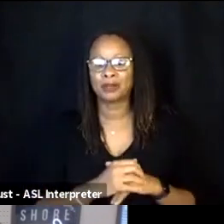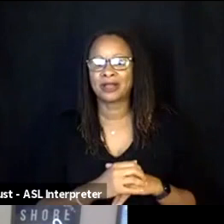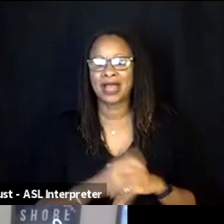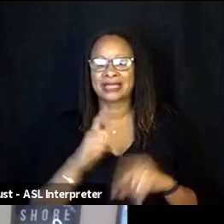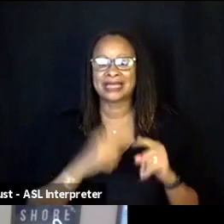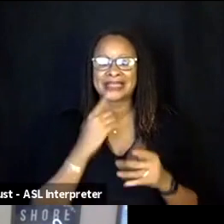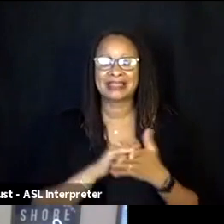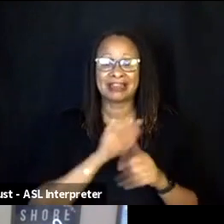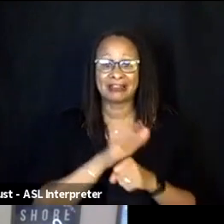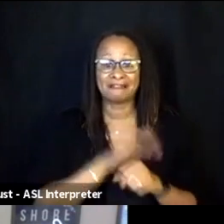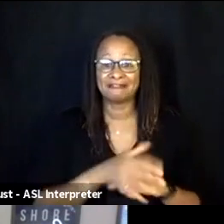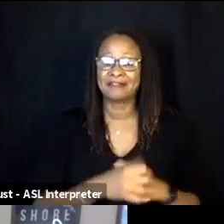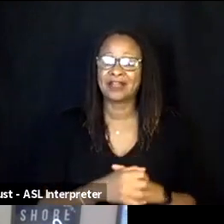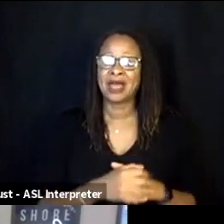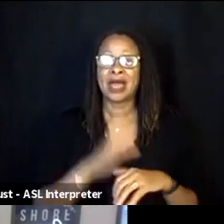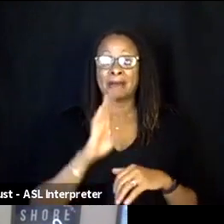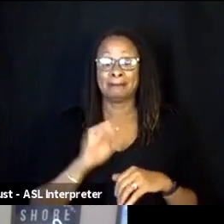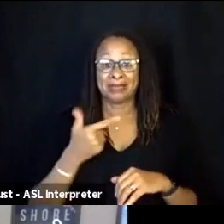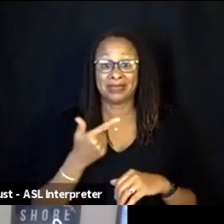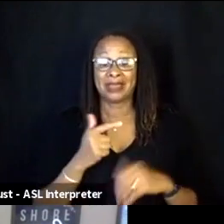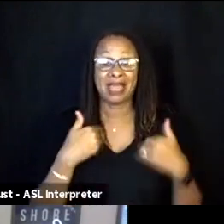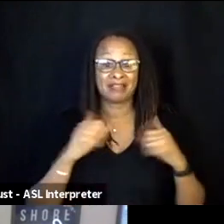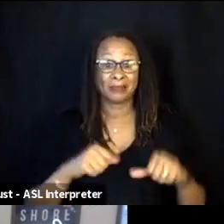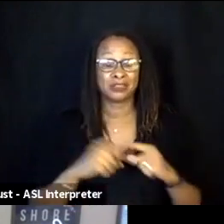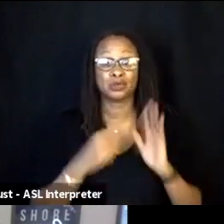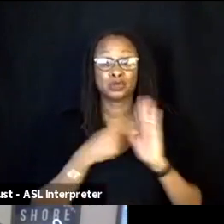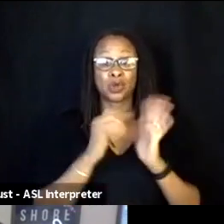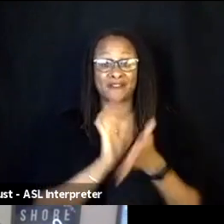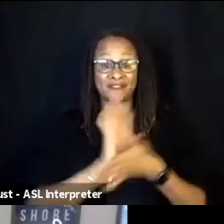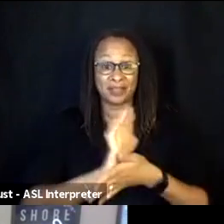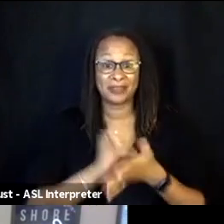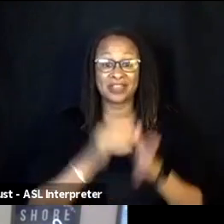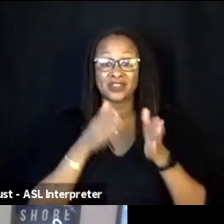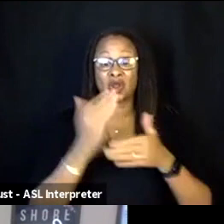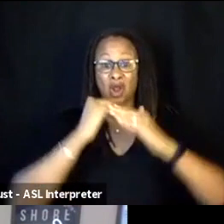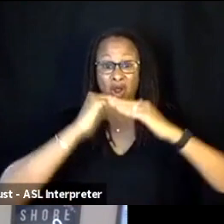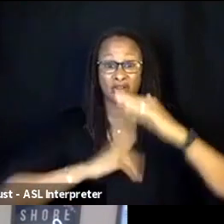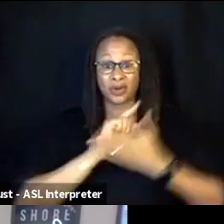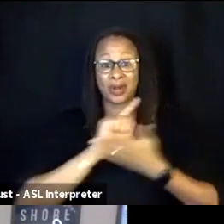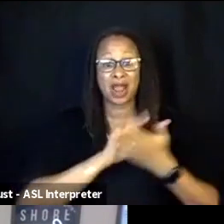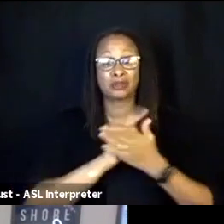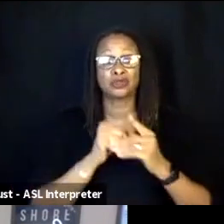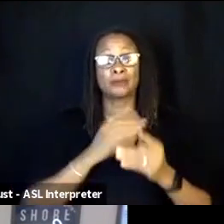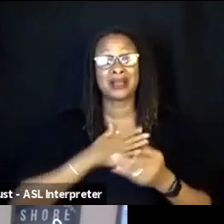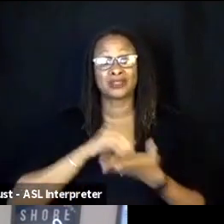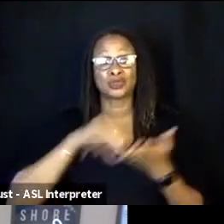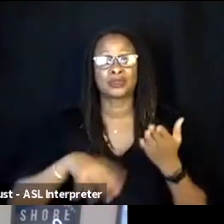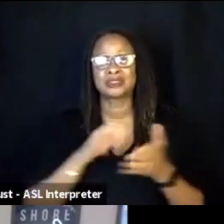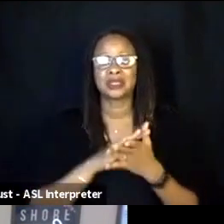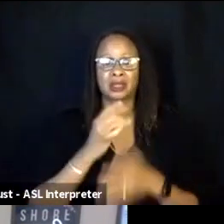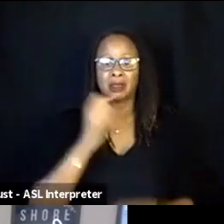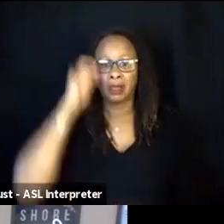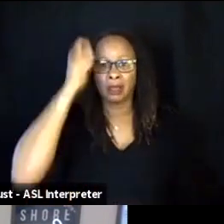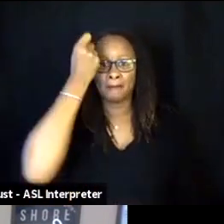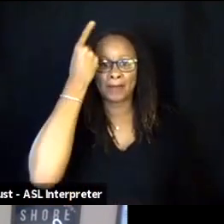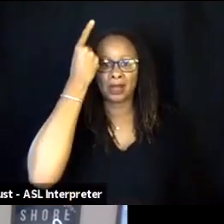enough. Just being able to show, you know, a film that's, well, this version under an hour to my students, it's like a light bulb goes off. It's